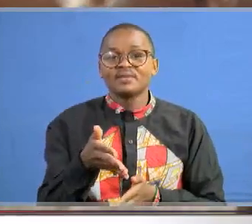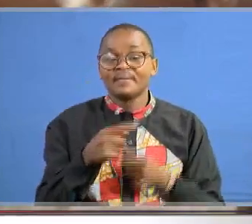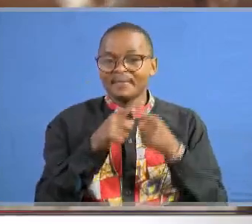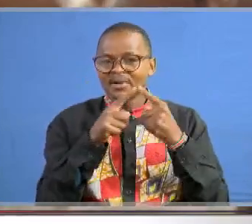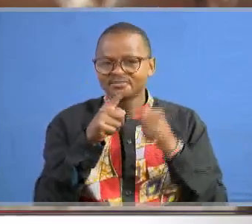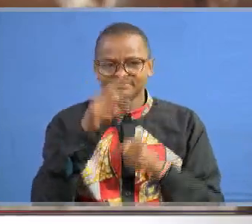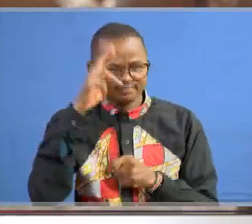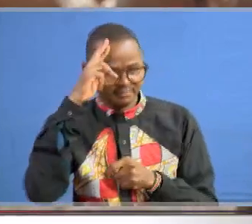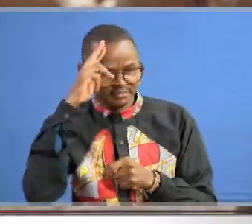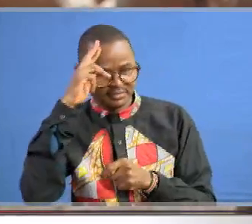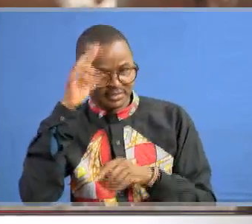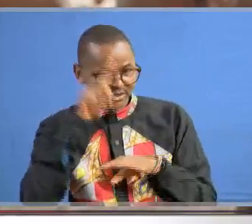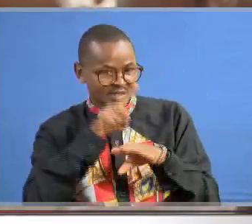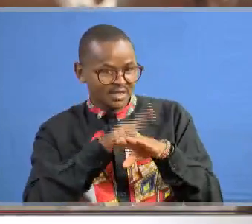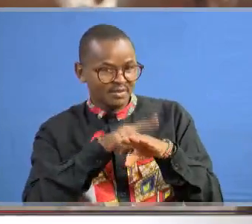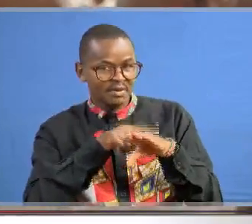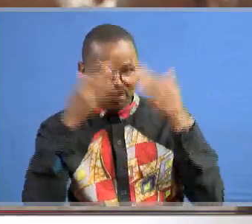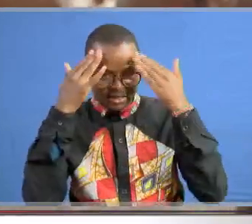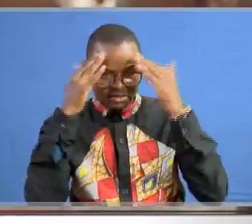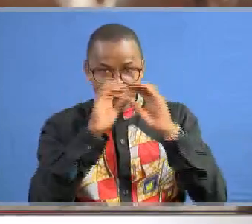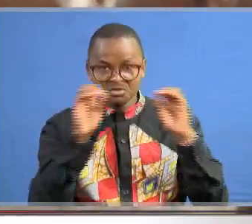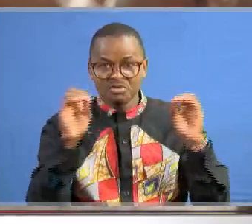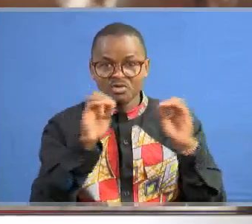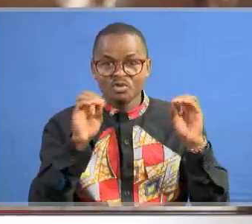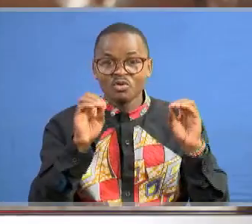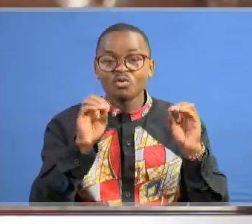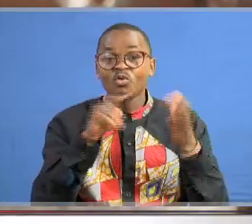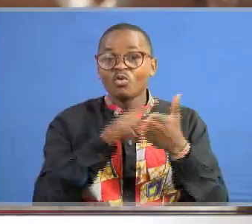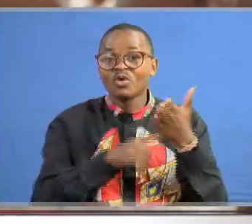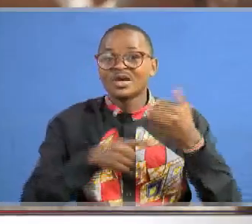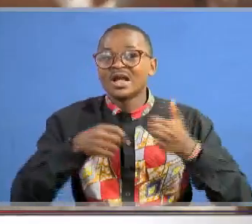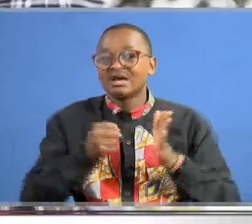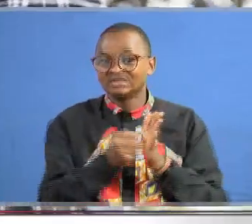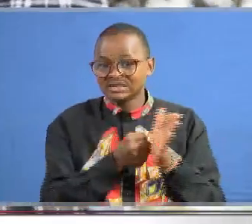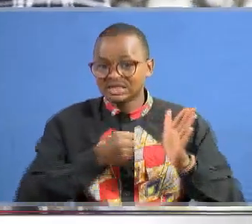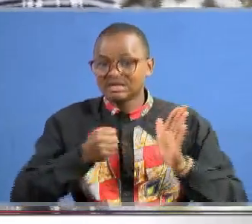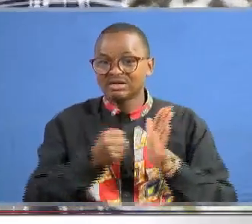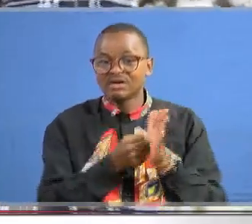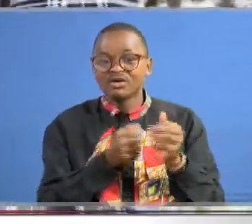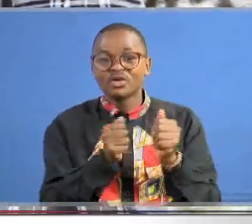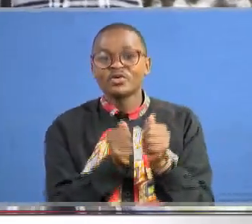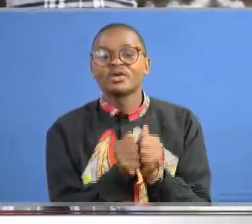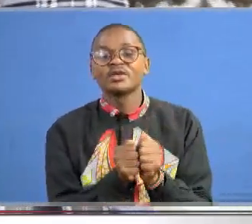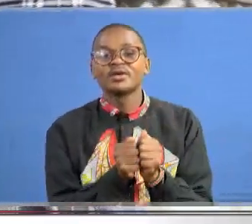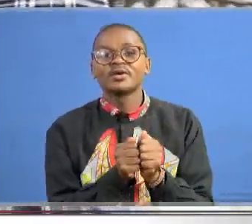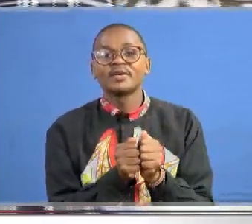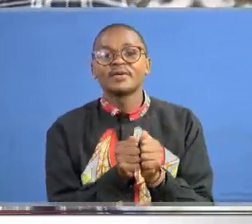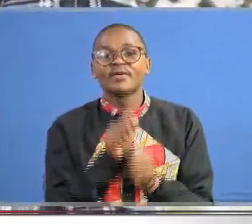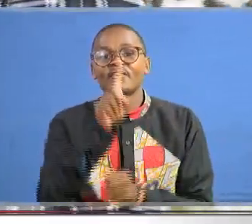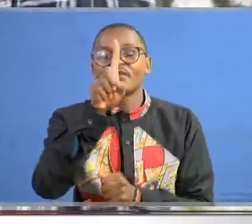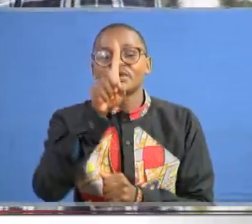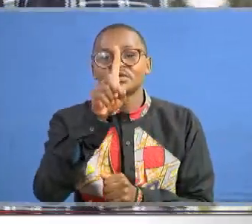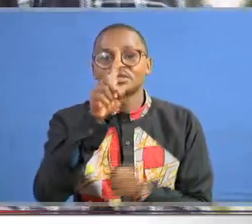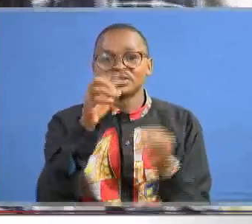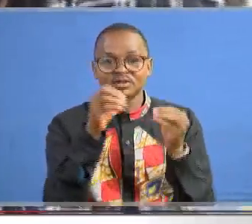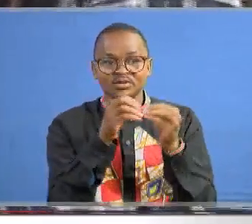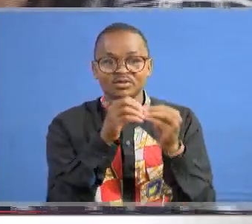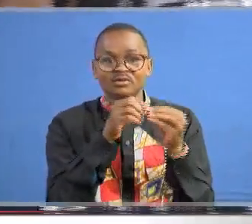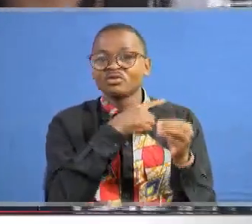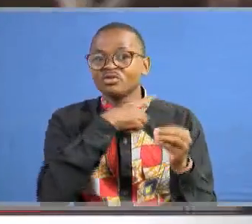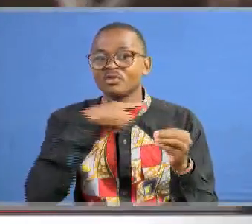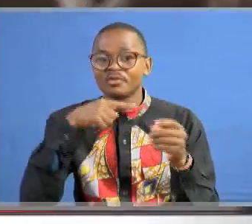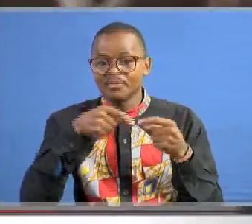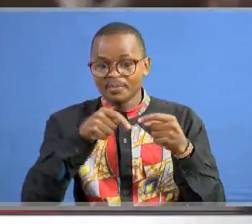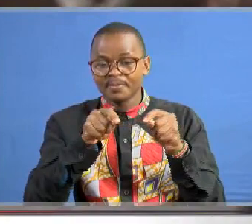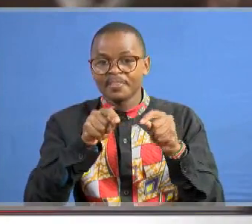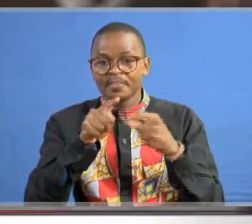I remember, like, even at that time, nobody really knew about it. Nobody knew what I was struggling with. Her first encounter with suicidal